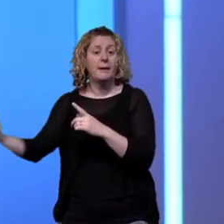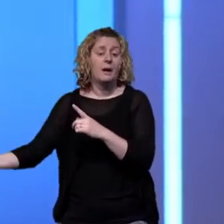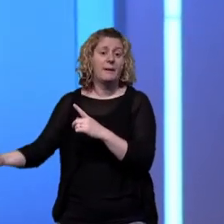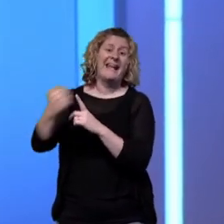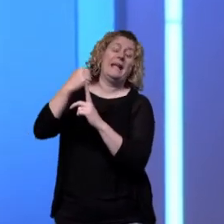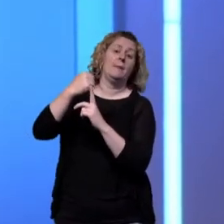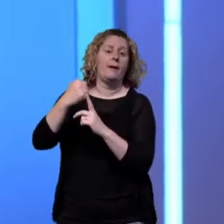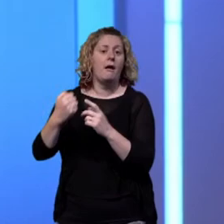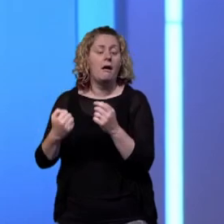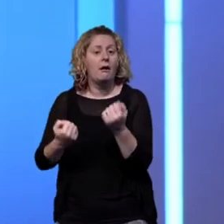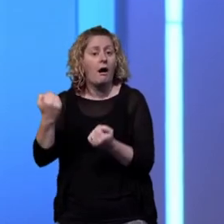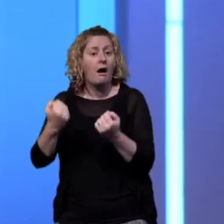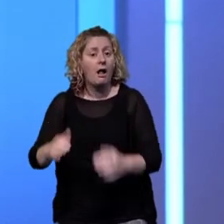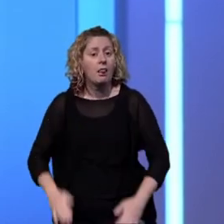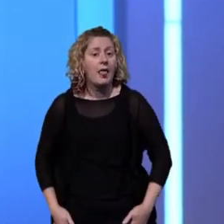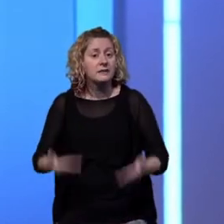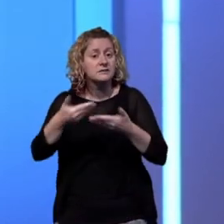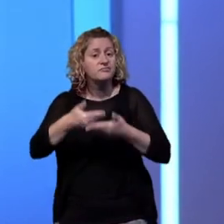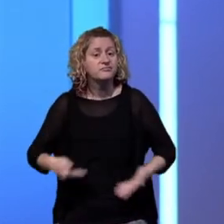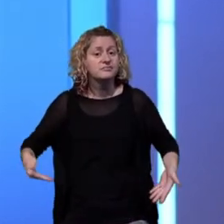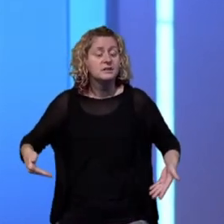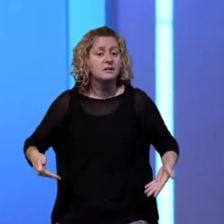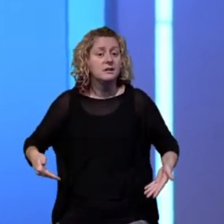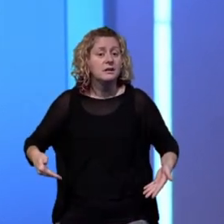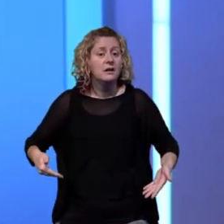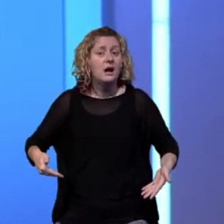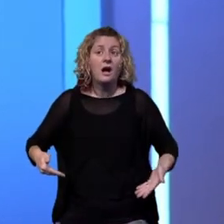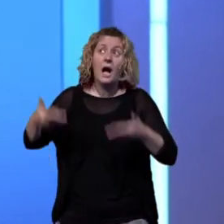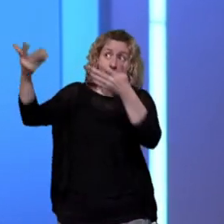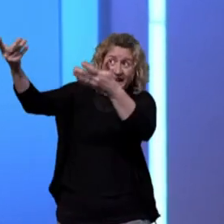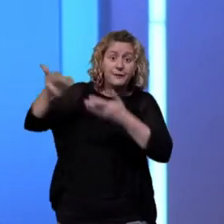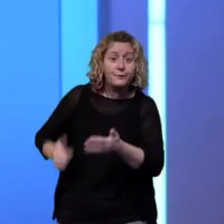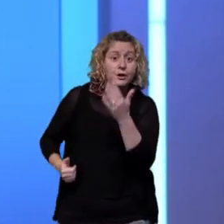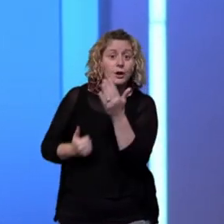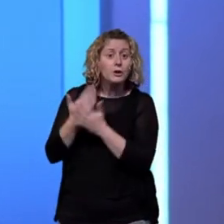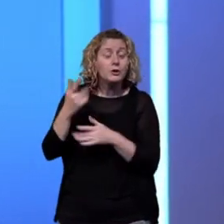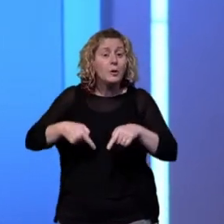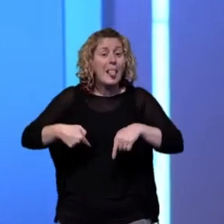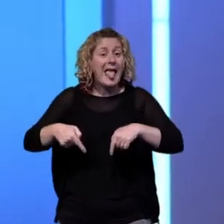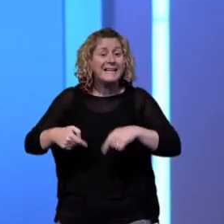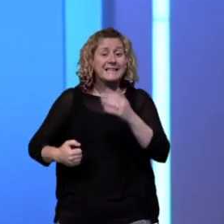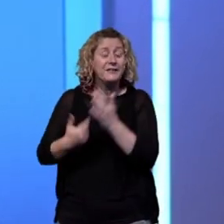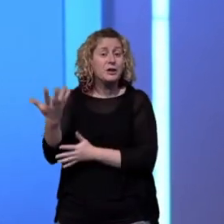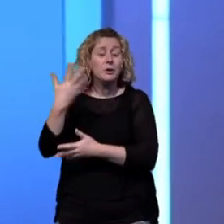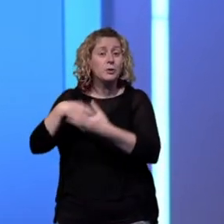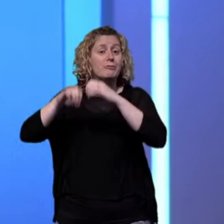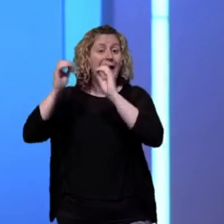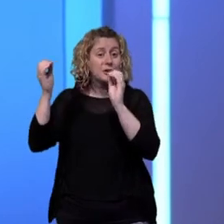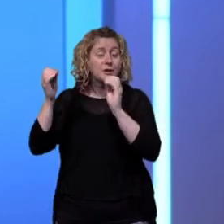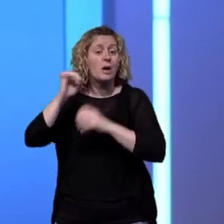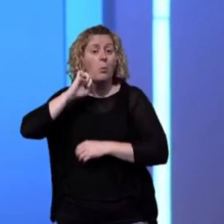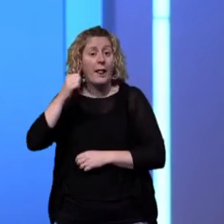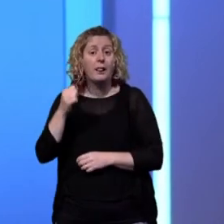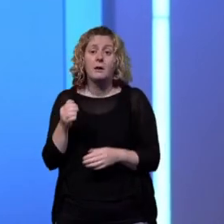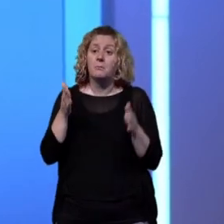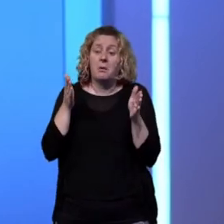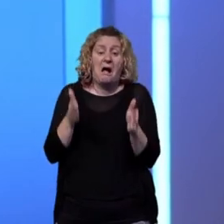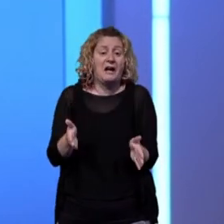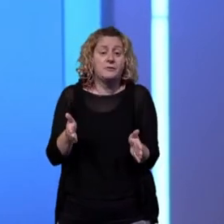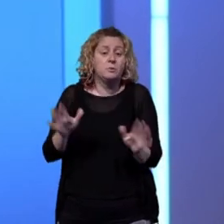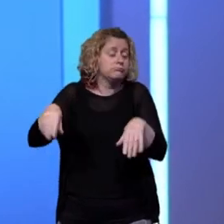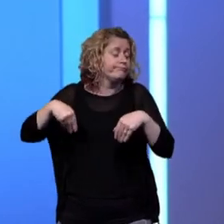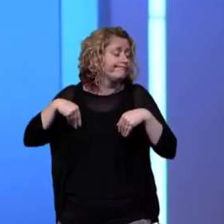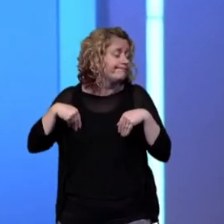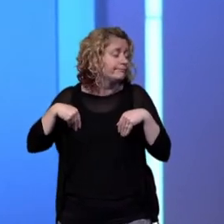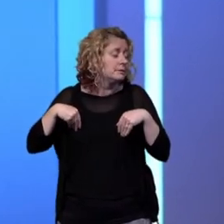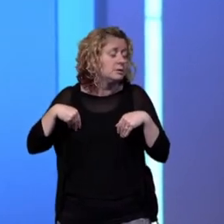new creation. And on the way, I've just got to be godly. So the only two things in life are, I'm going to heaven, and on the way, I've got to be godly.